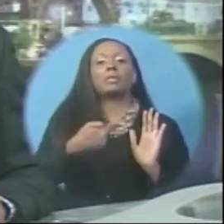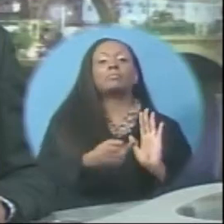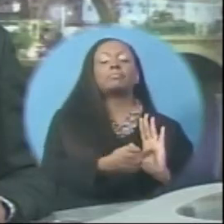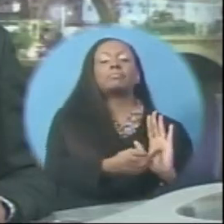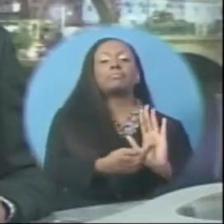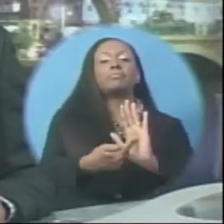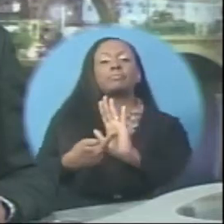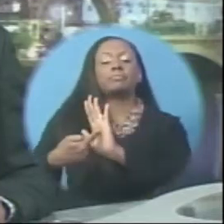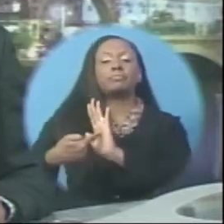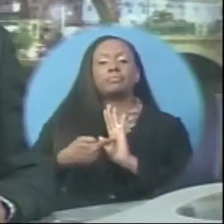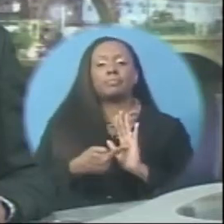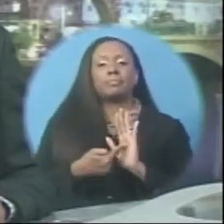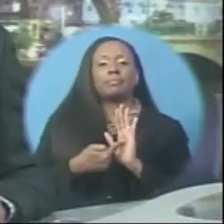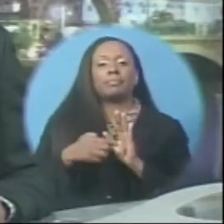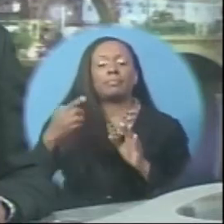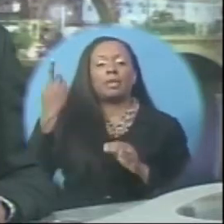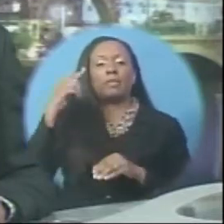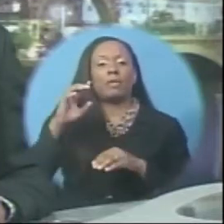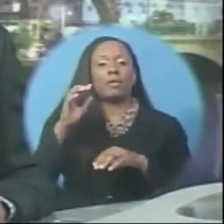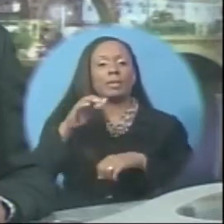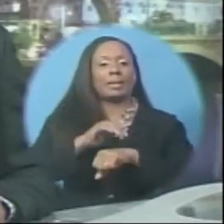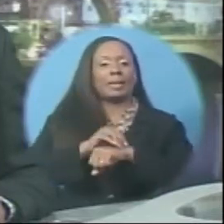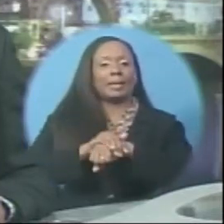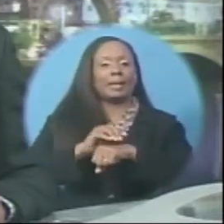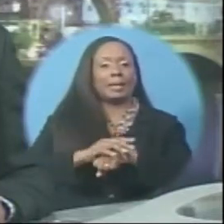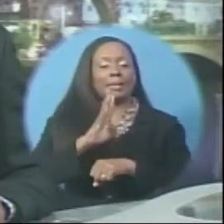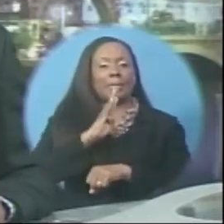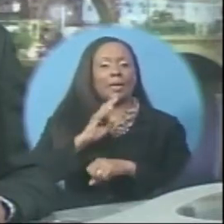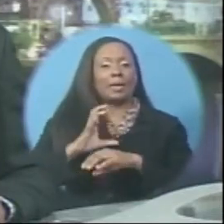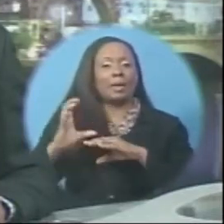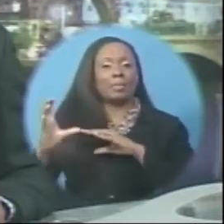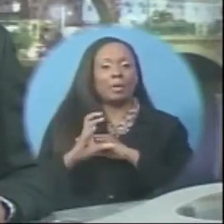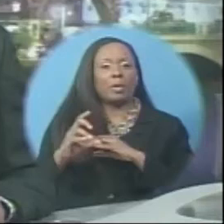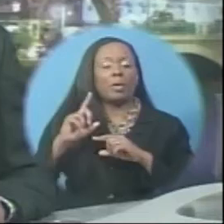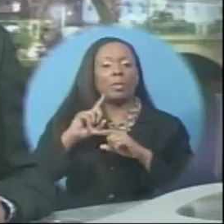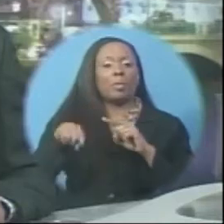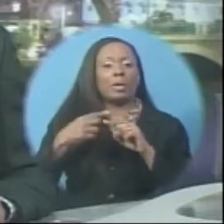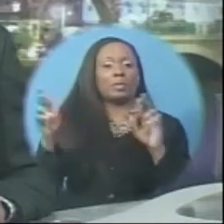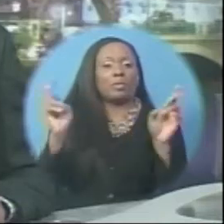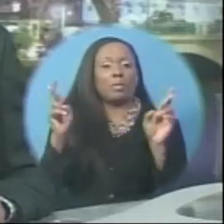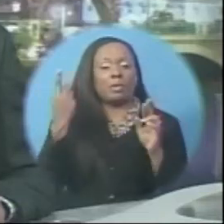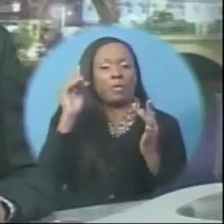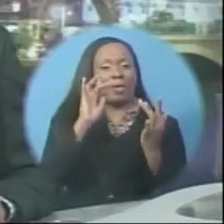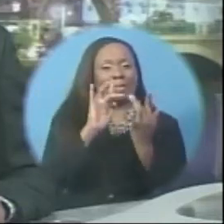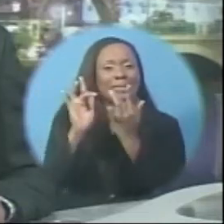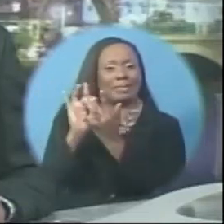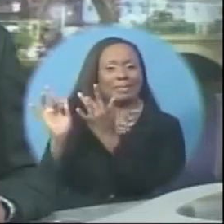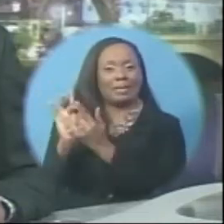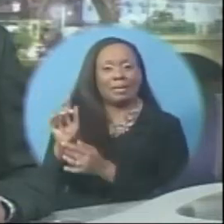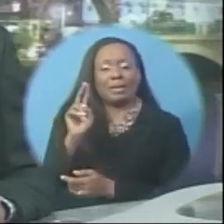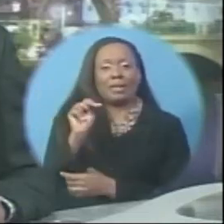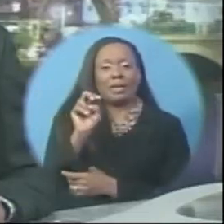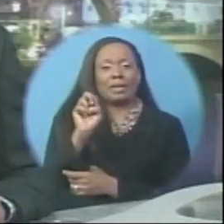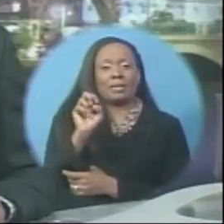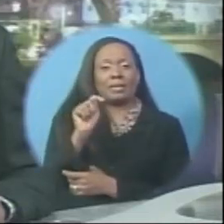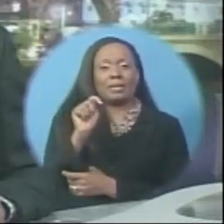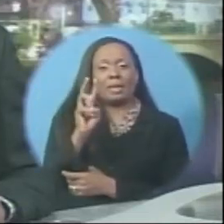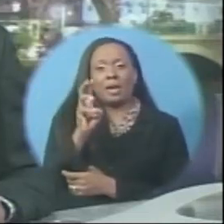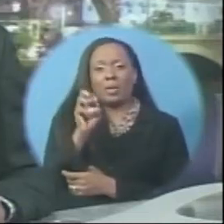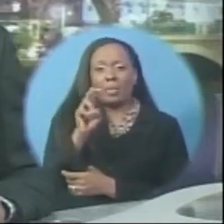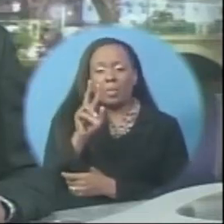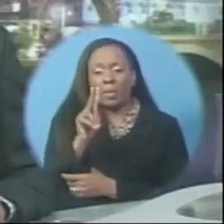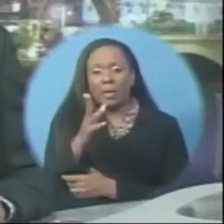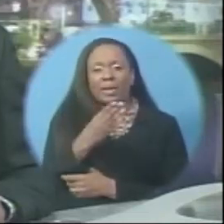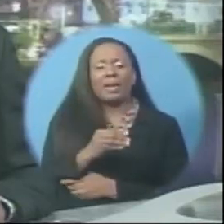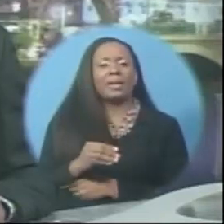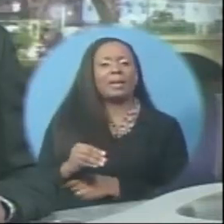regional neighbors in the English-speaking Caribbean with respect to network readiness and e-government. Consultant at LPA Corporate Solutions,